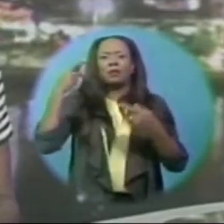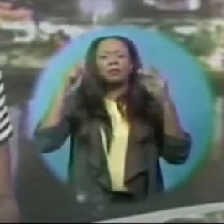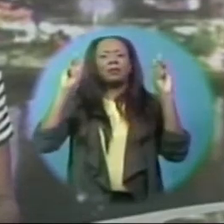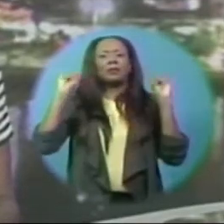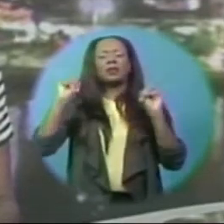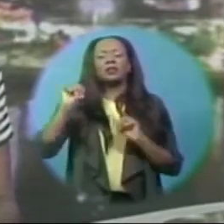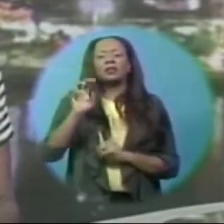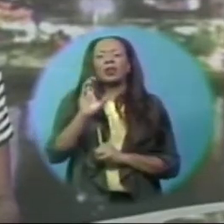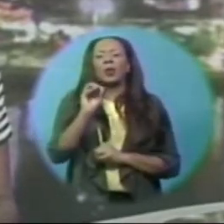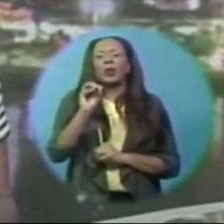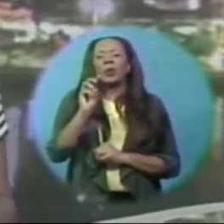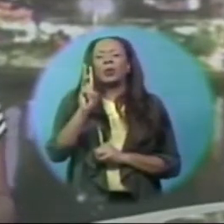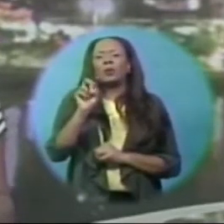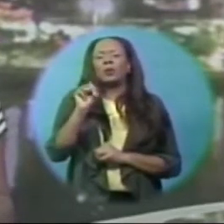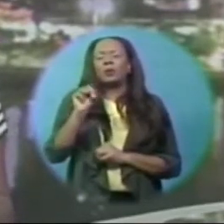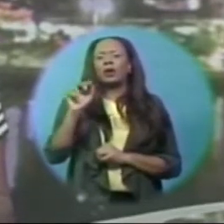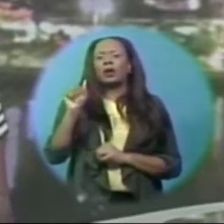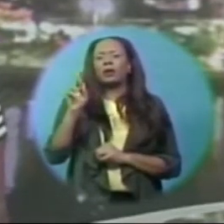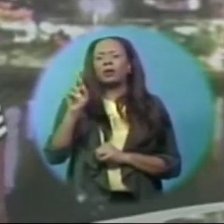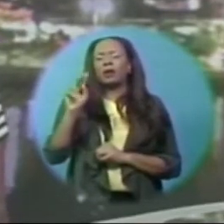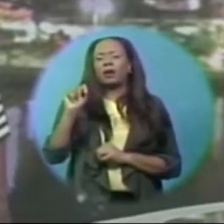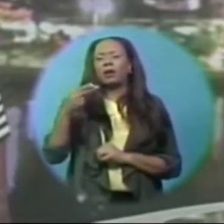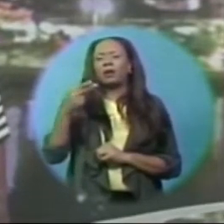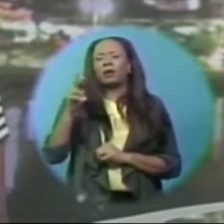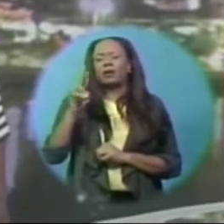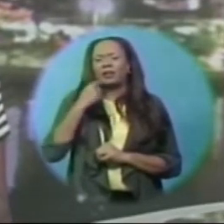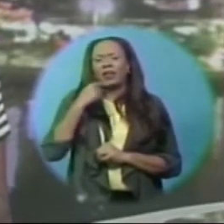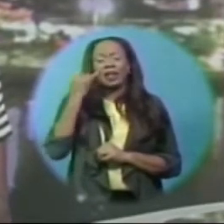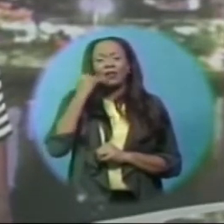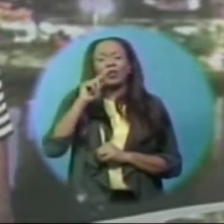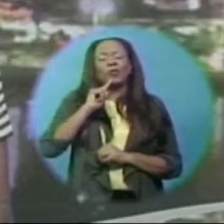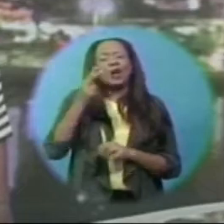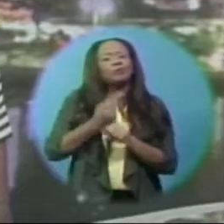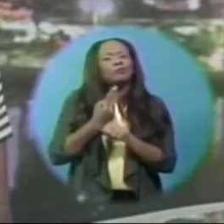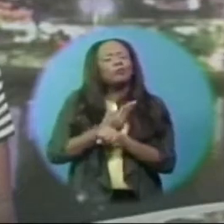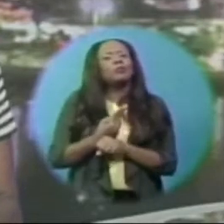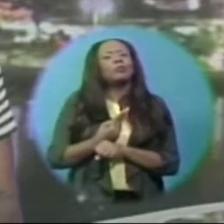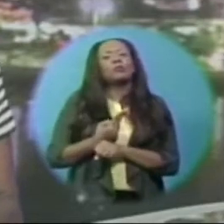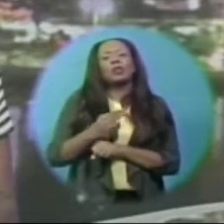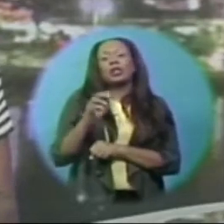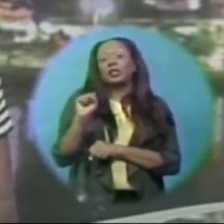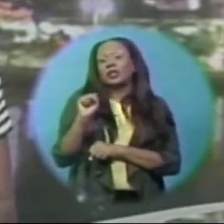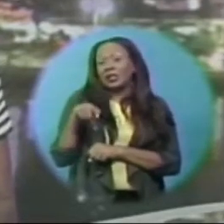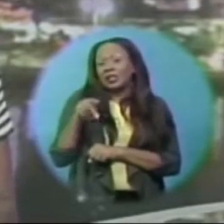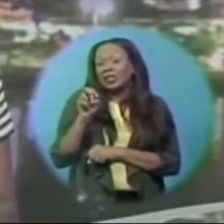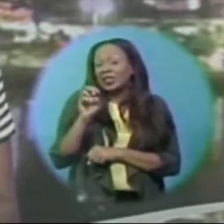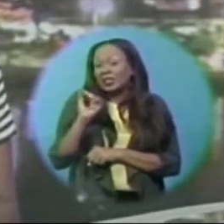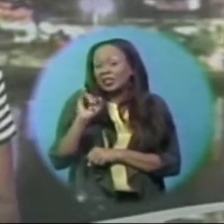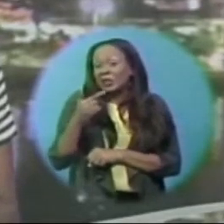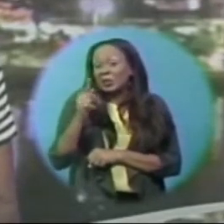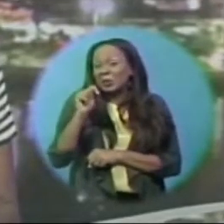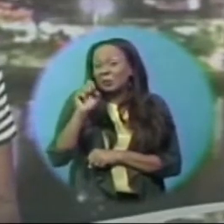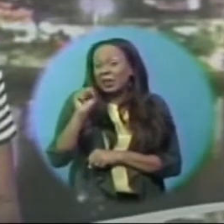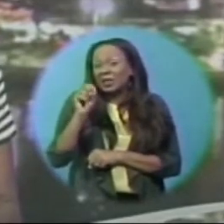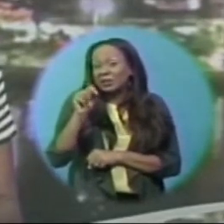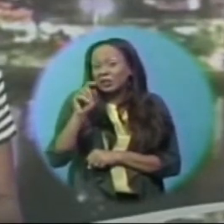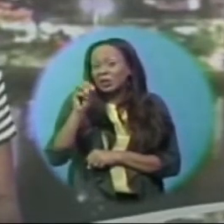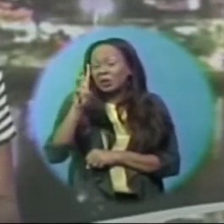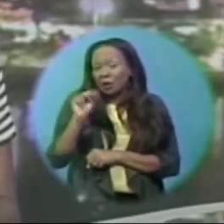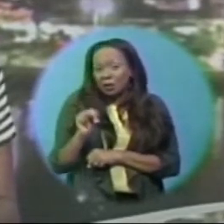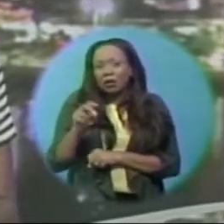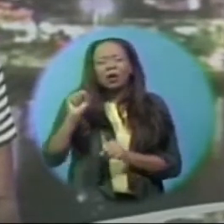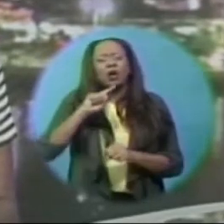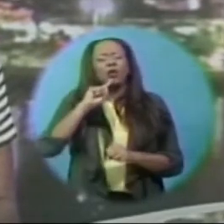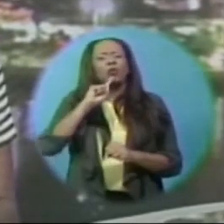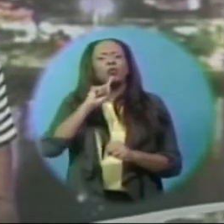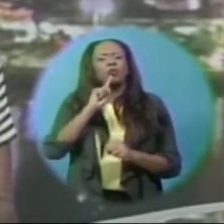has a tremendous heritage that can be translated into assets for development. He adds that the intention was to have the